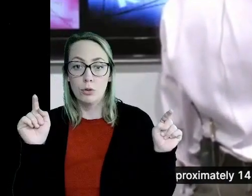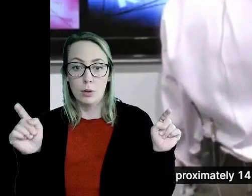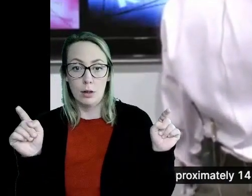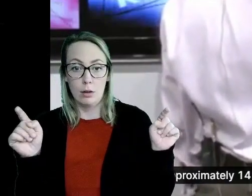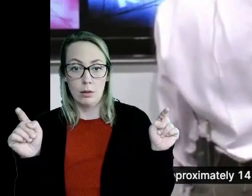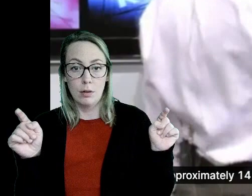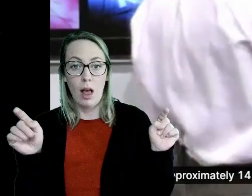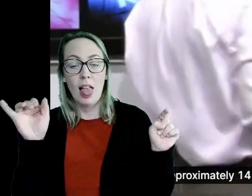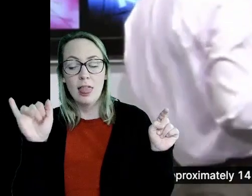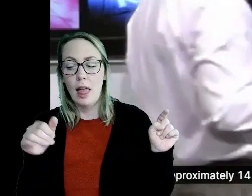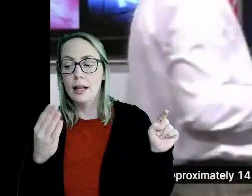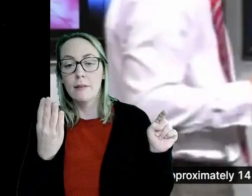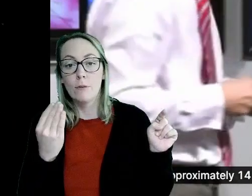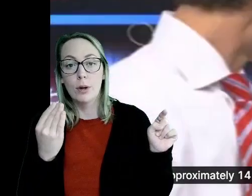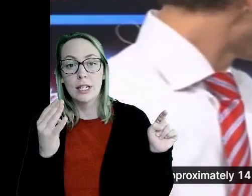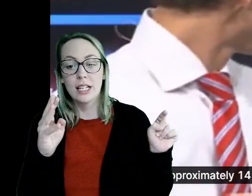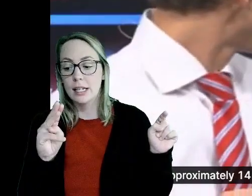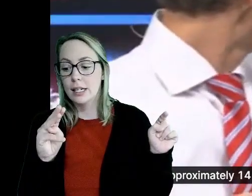14 inches.